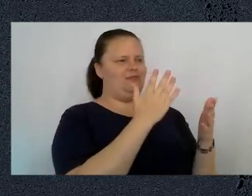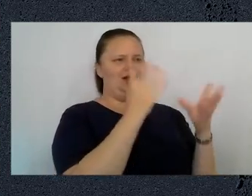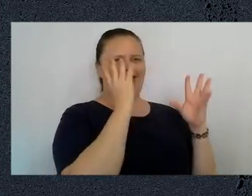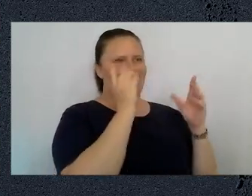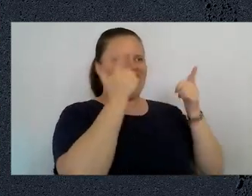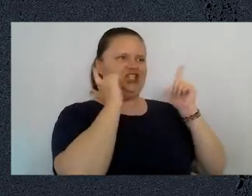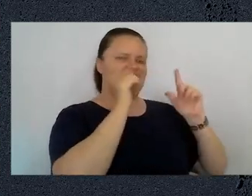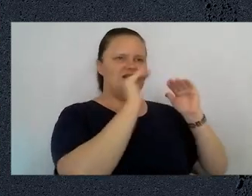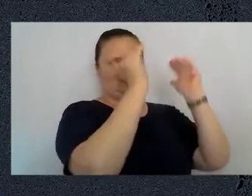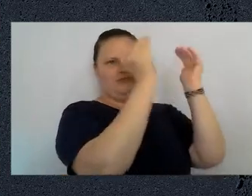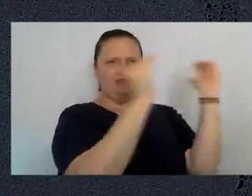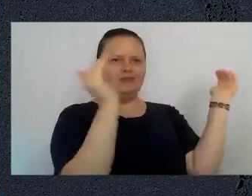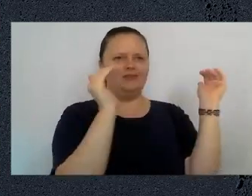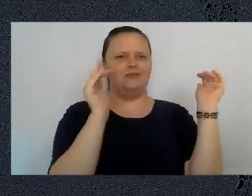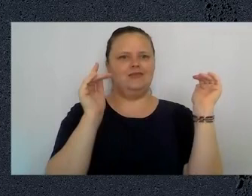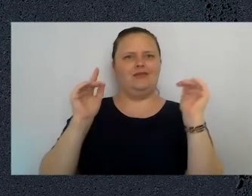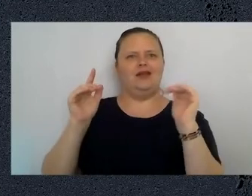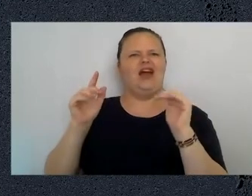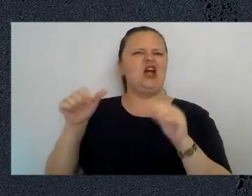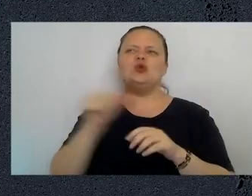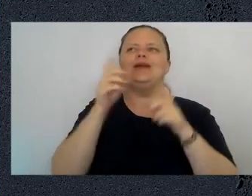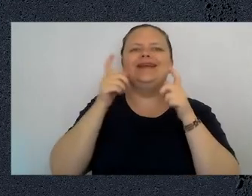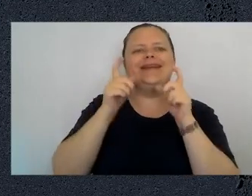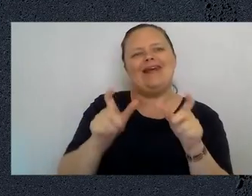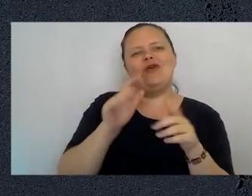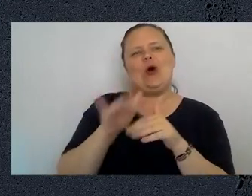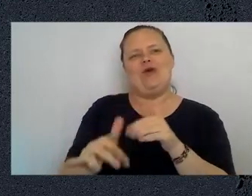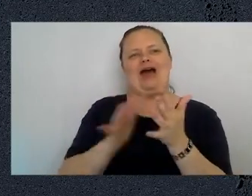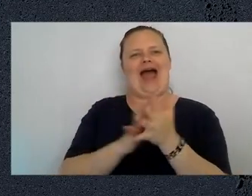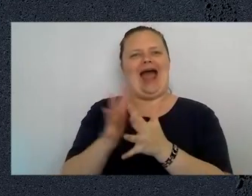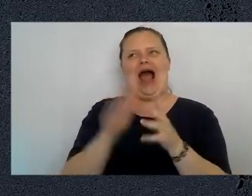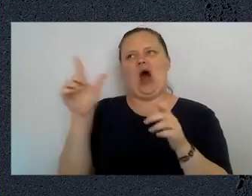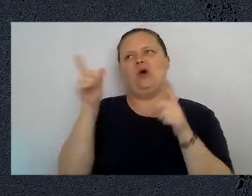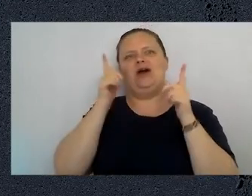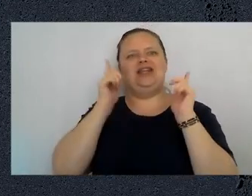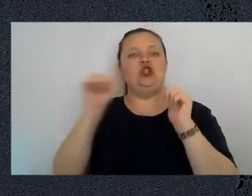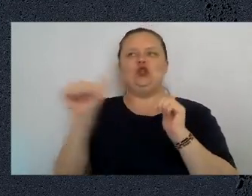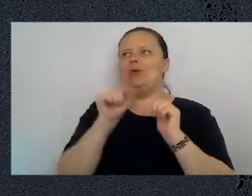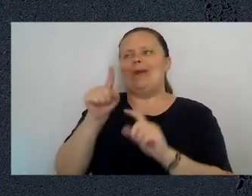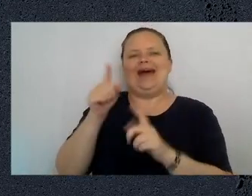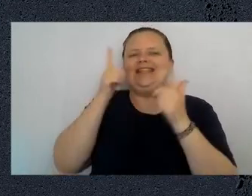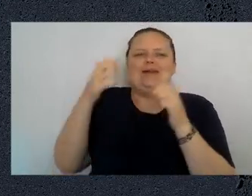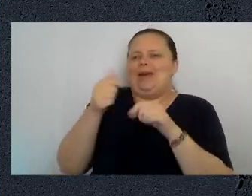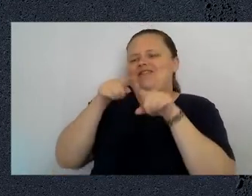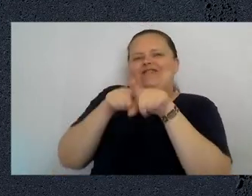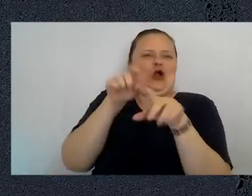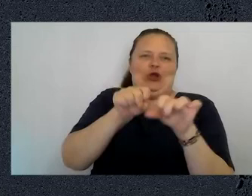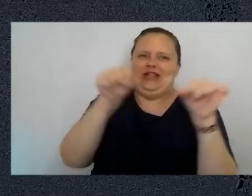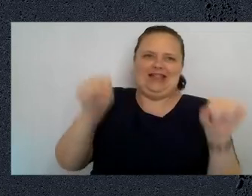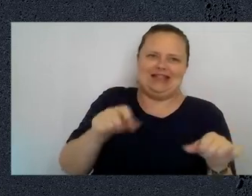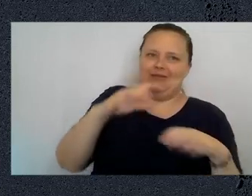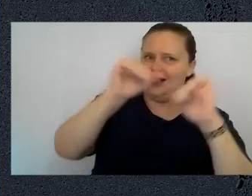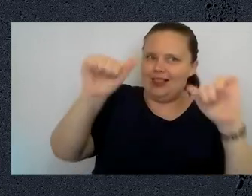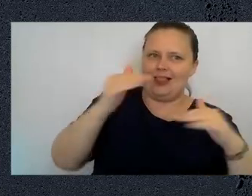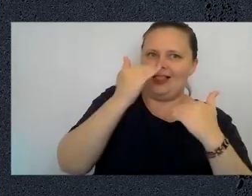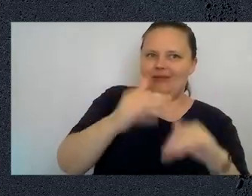be careful to say, well, teachers should do things differently, but teachers operate in a system where there's pressure from principals, from parents. Are you a